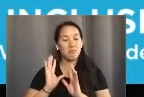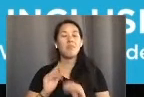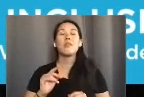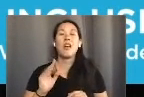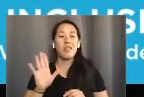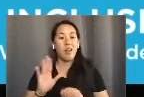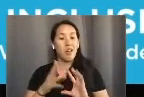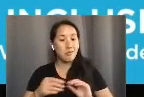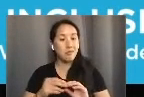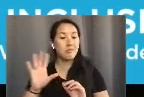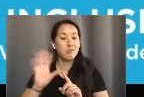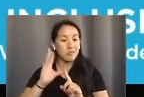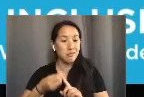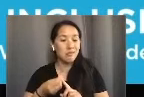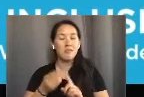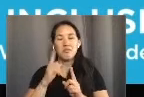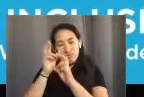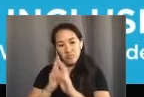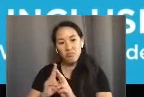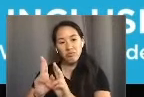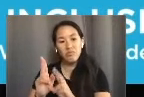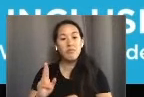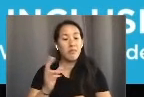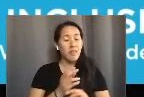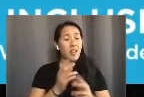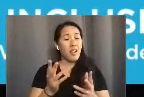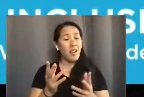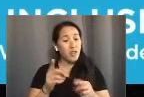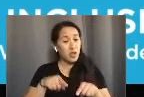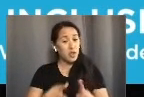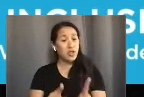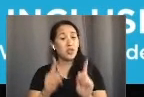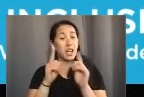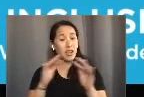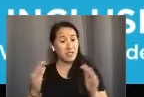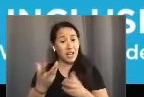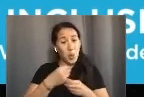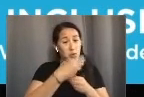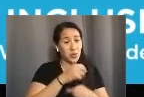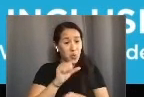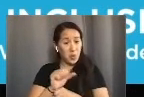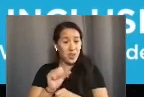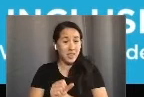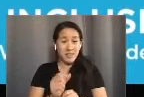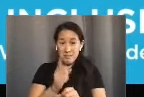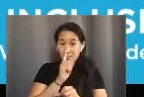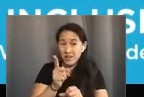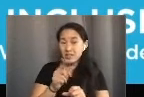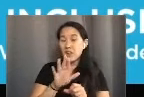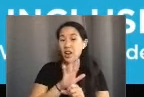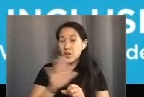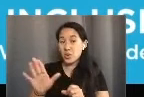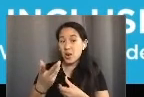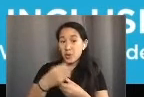traditions. Please make sure that when you are doing diversity and inclusion work, that your inclusion programs include Native